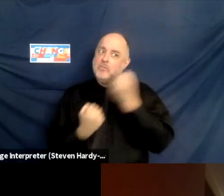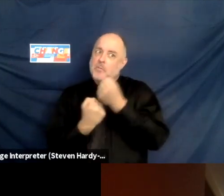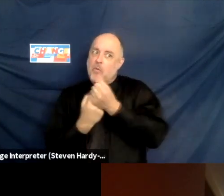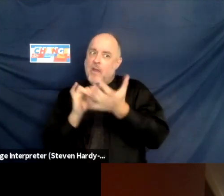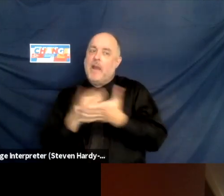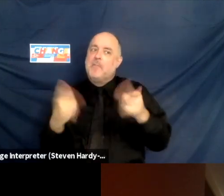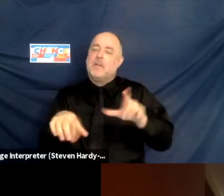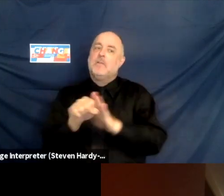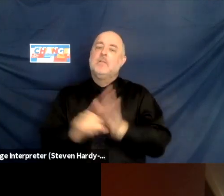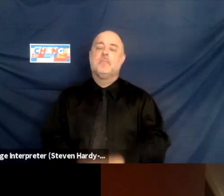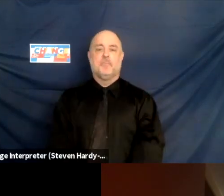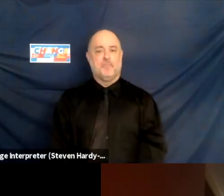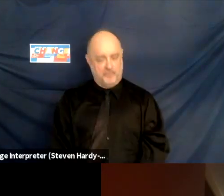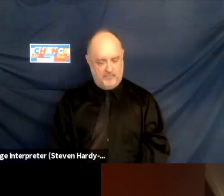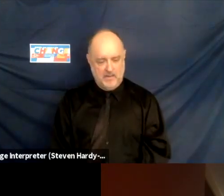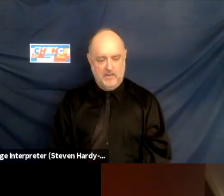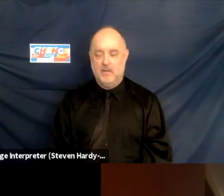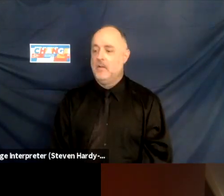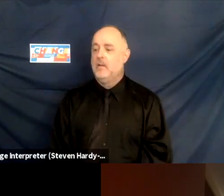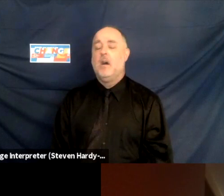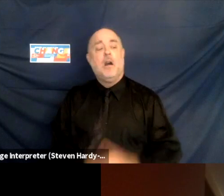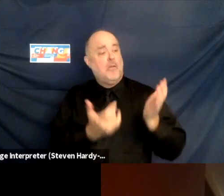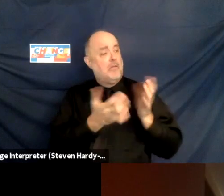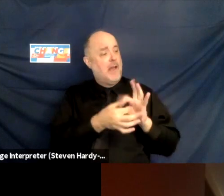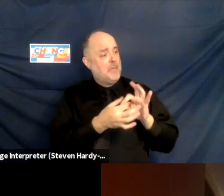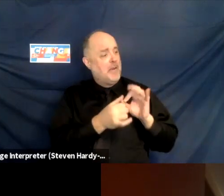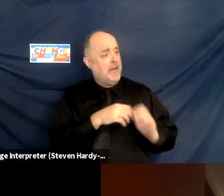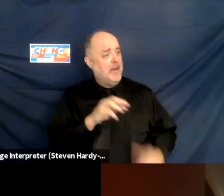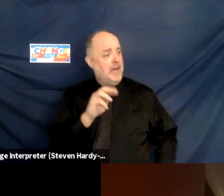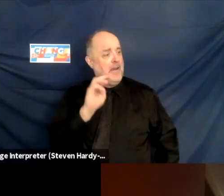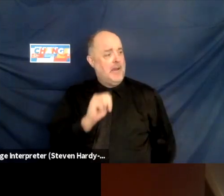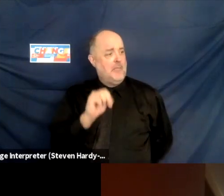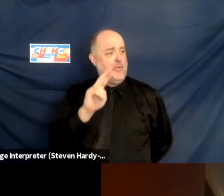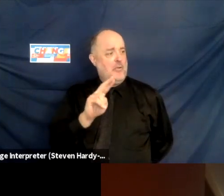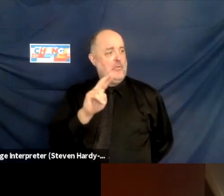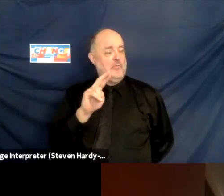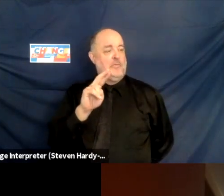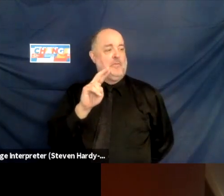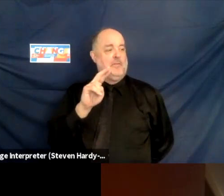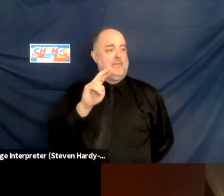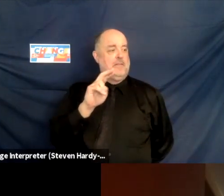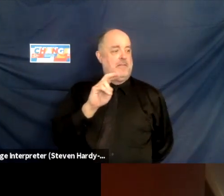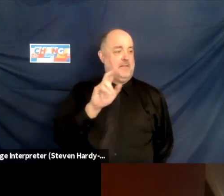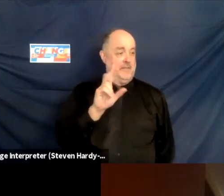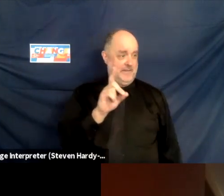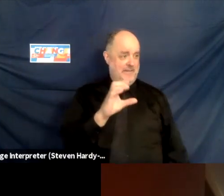done. Got another comment on MUTCD changes. And